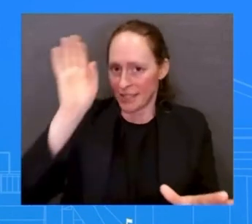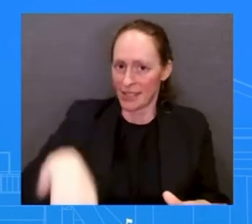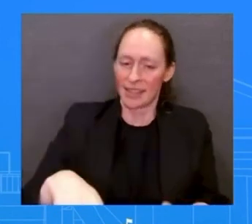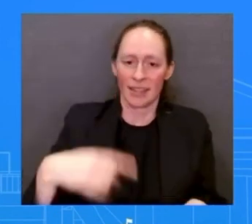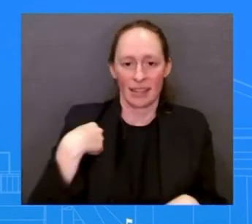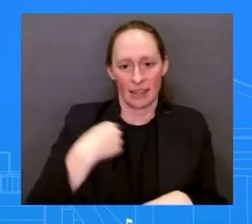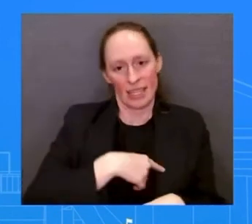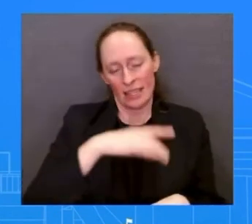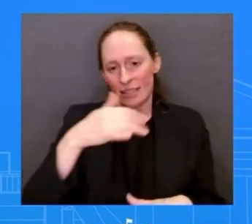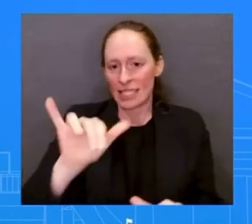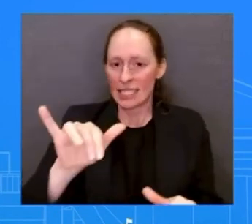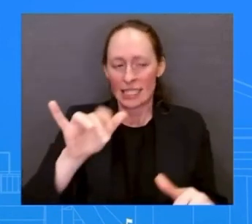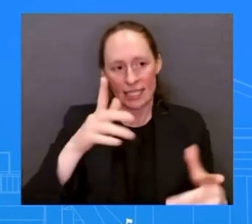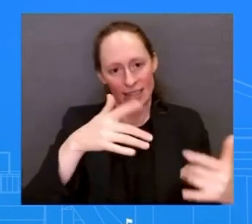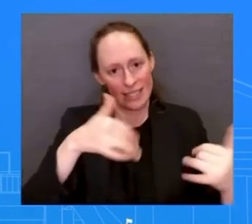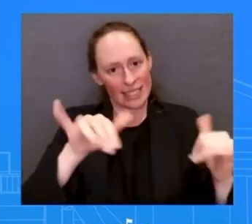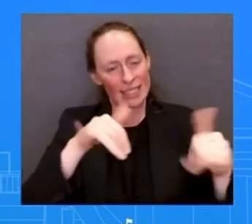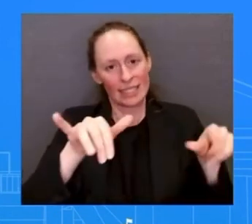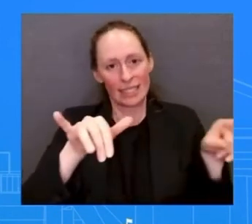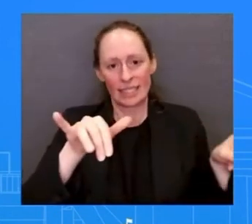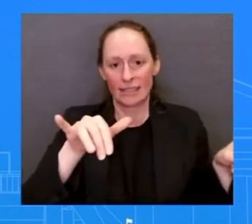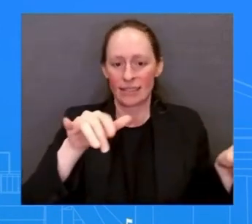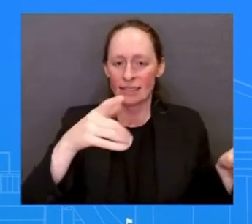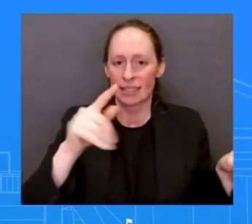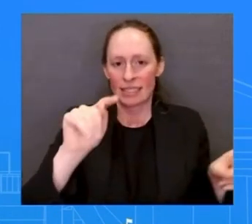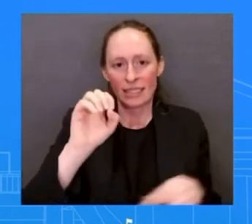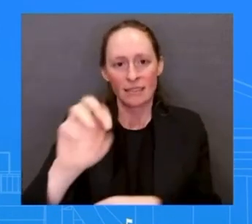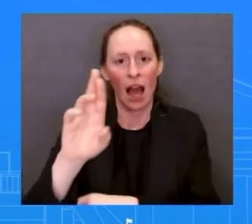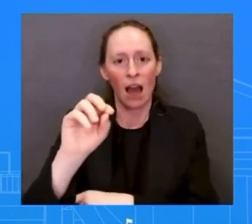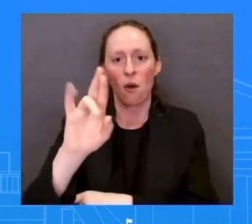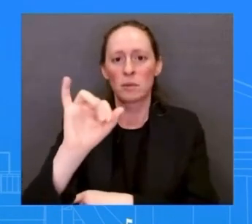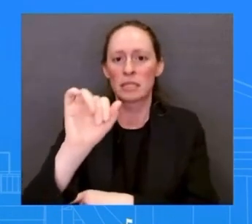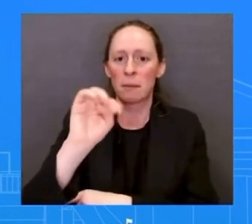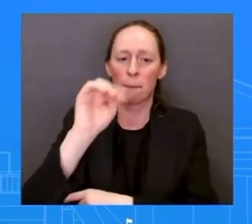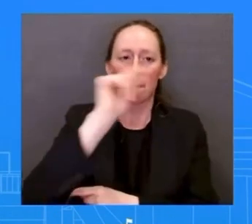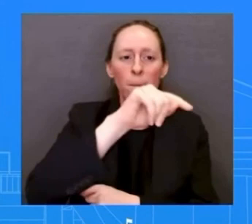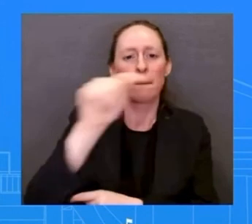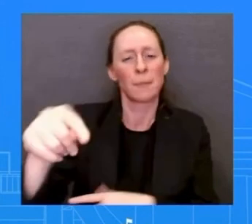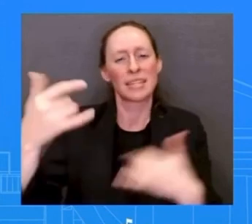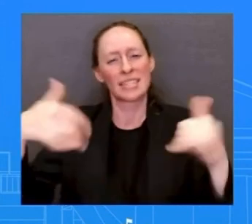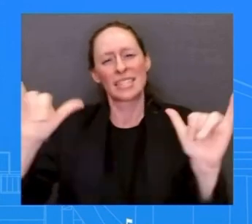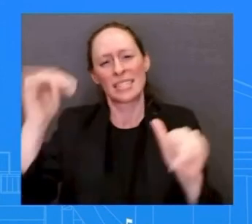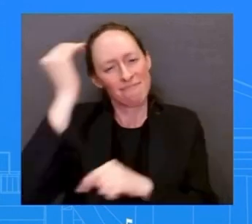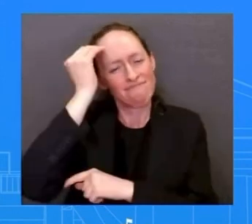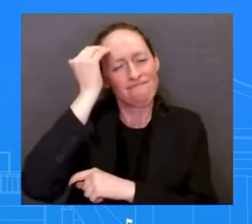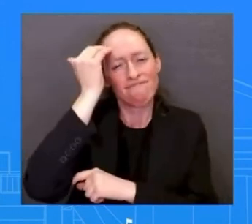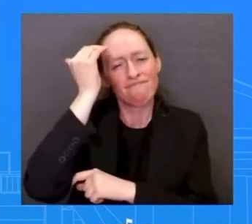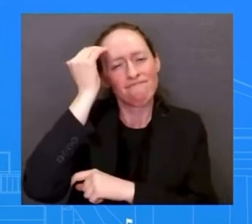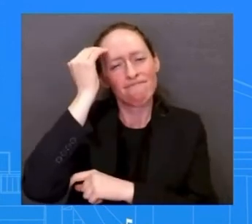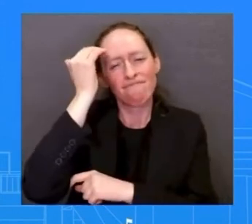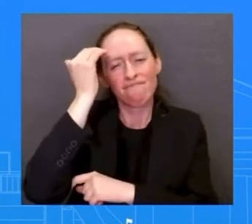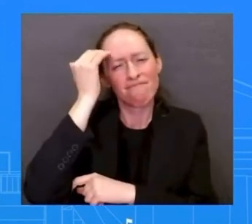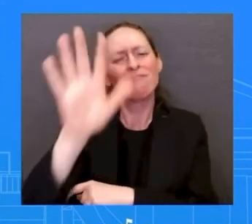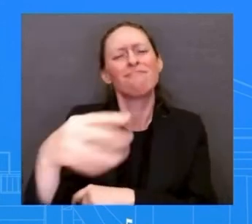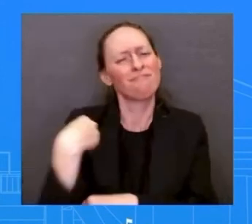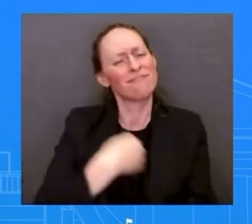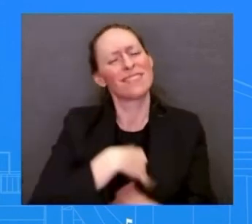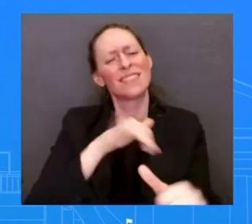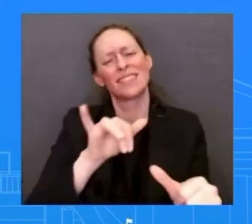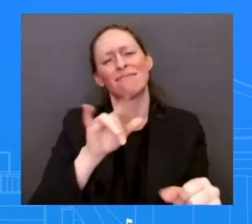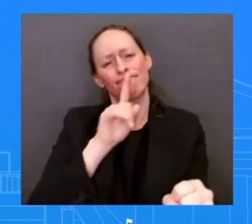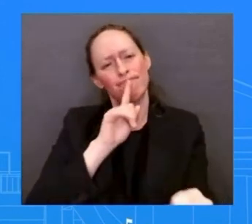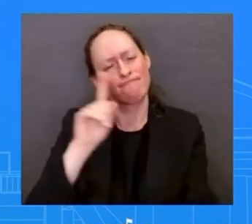threats that have been demonstrated. And so we took a leader of al-Qaeda without